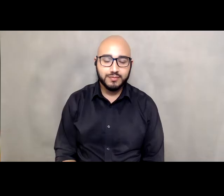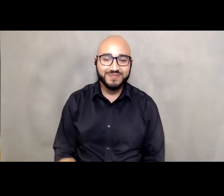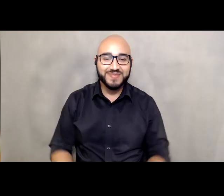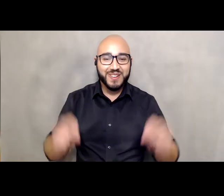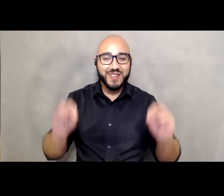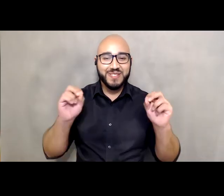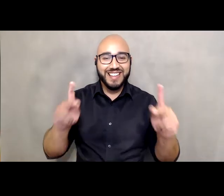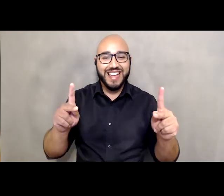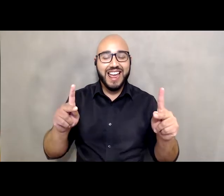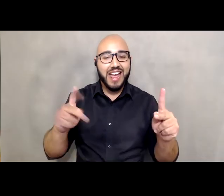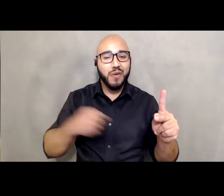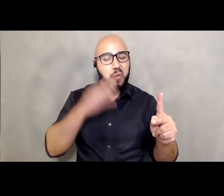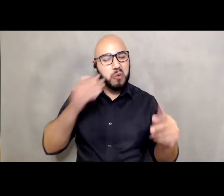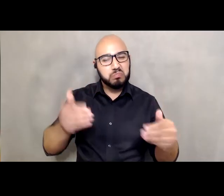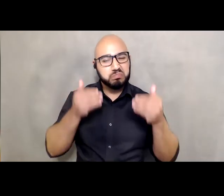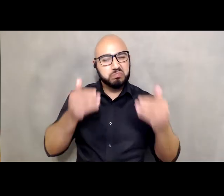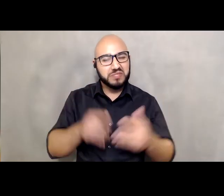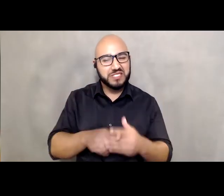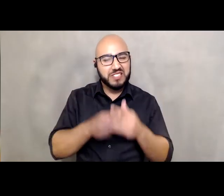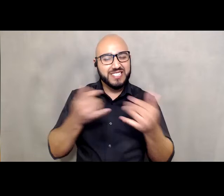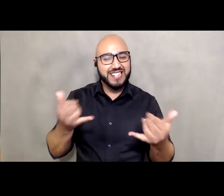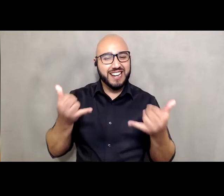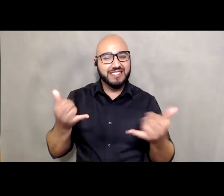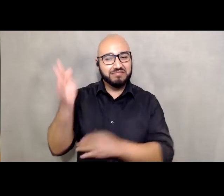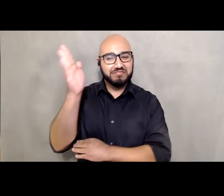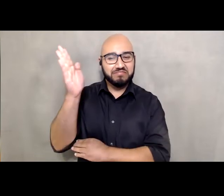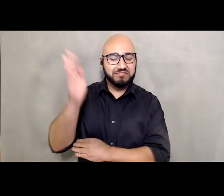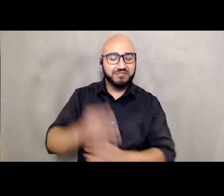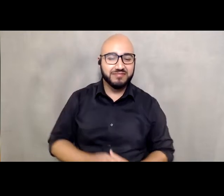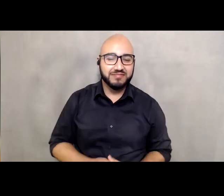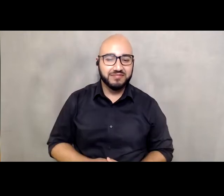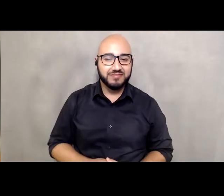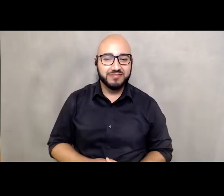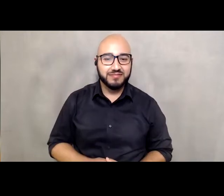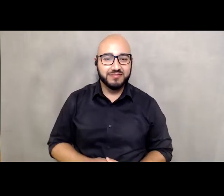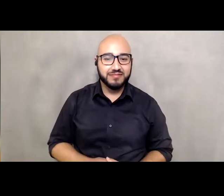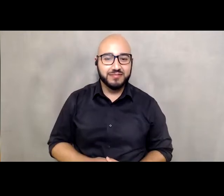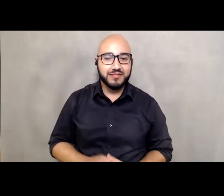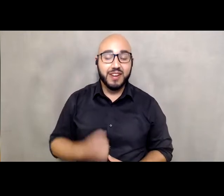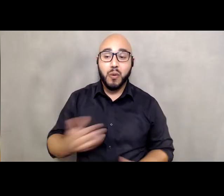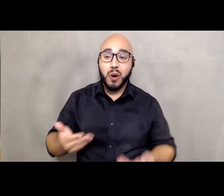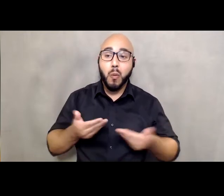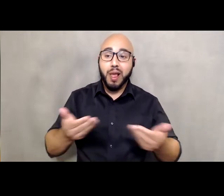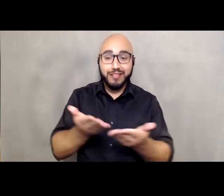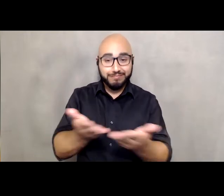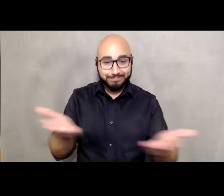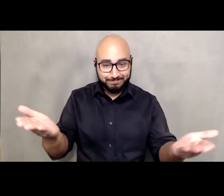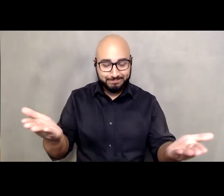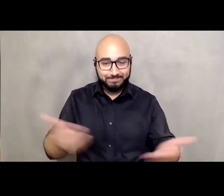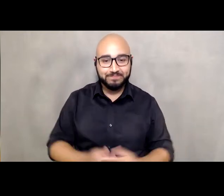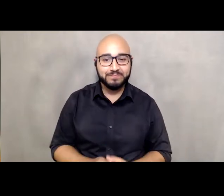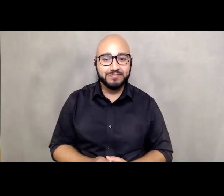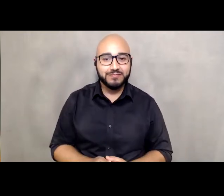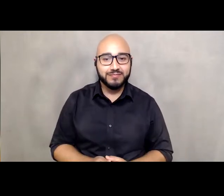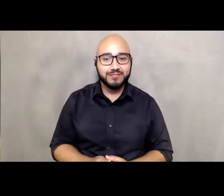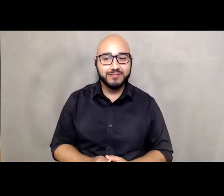Okay, so we're going to get started today. Um, we would like to welcome you and greet